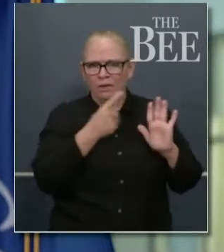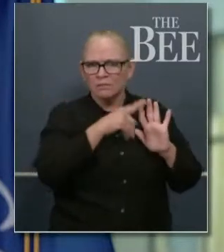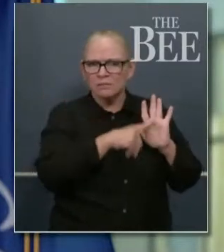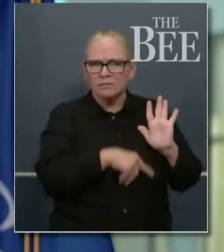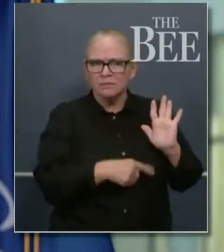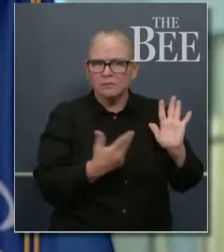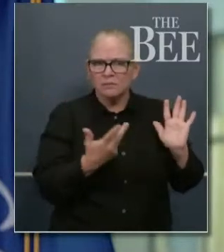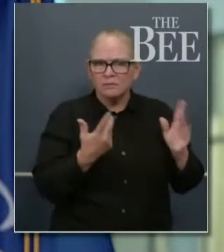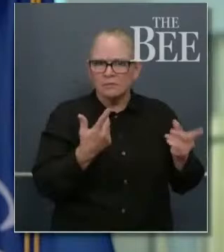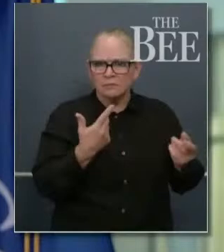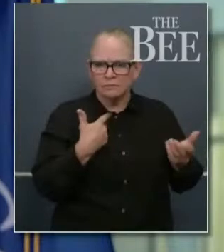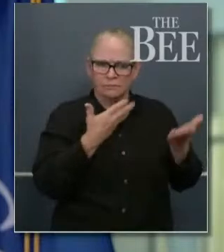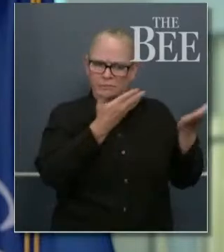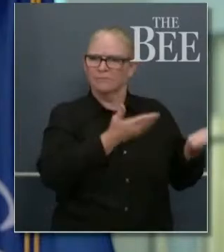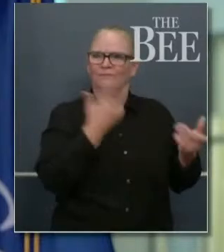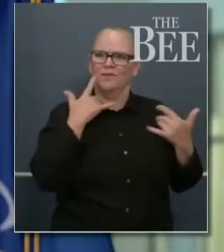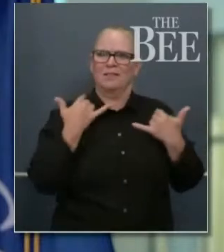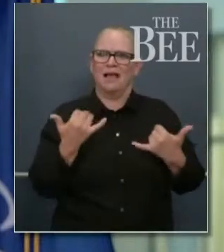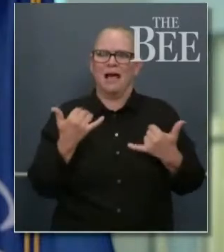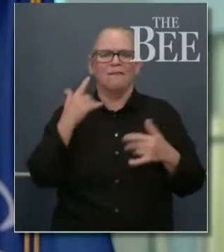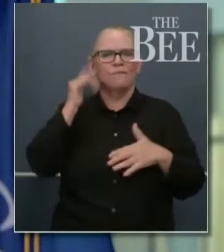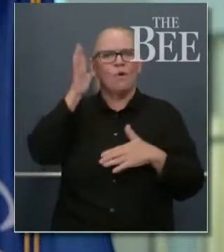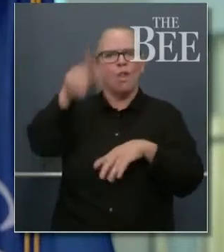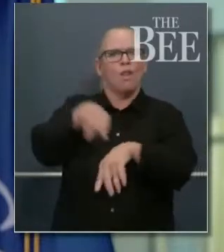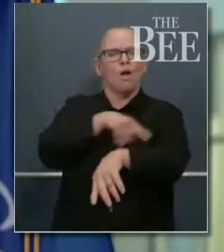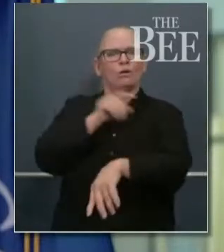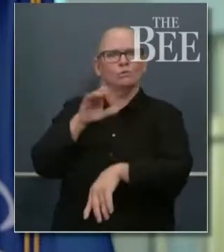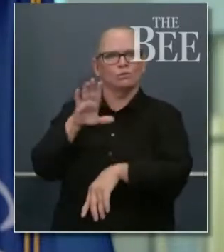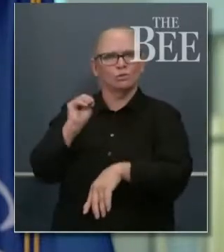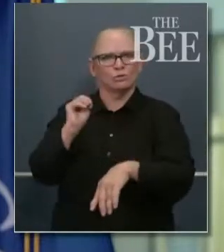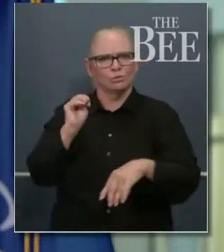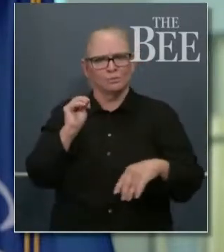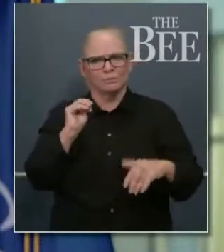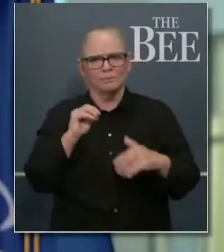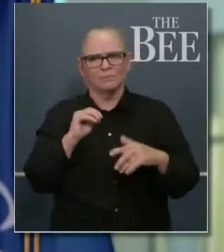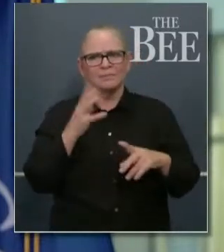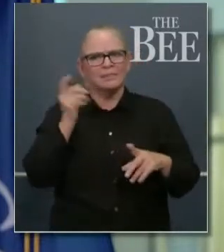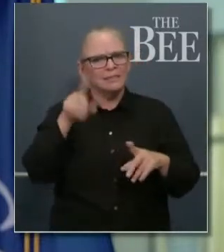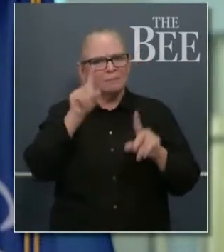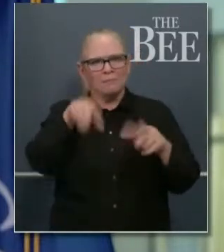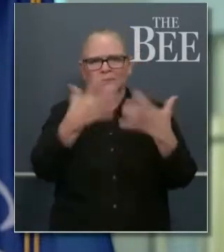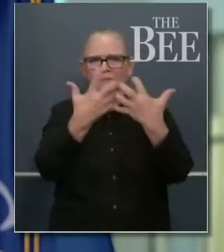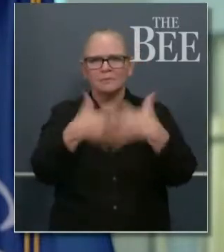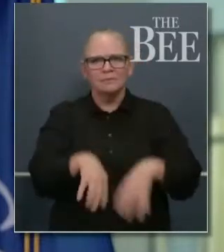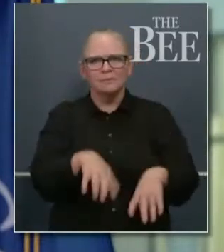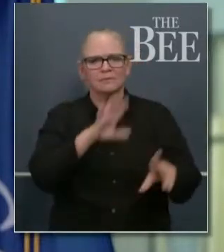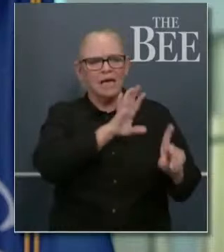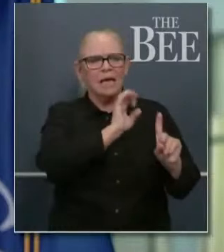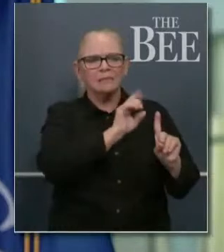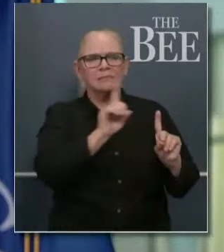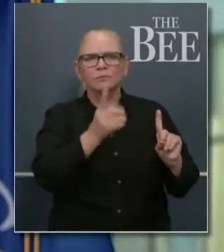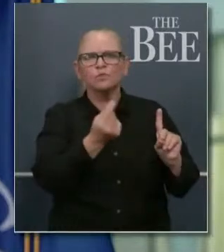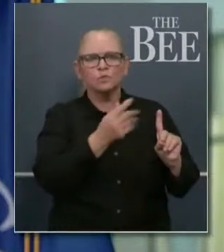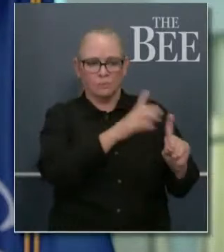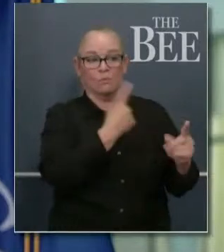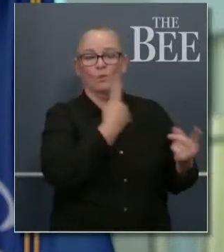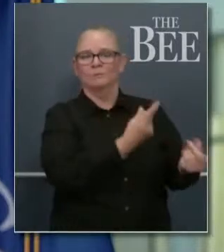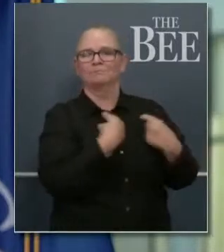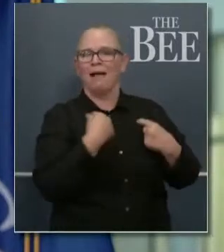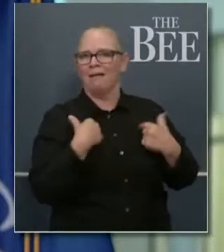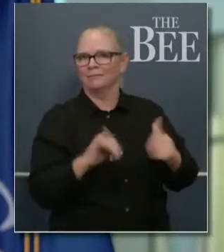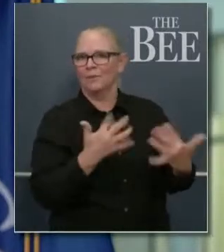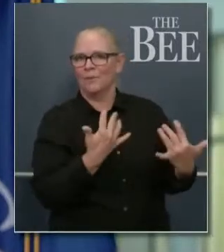long-term recommendations. We need more specificity, more detail in the EDD response to those recommendations. But I want to